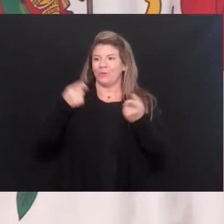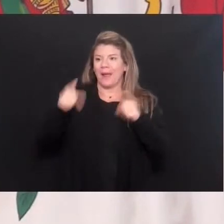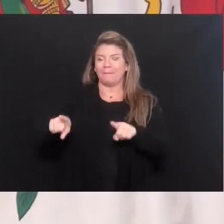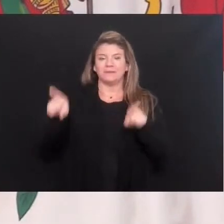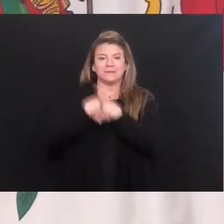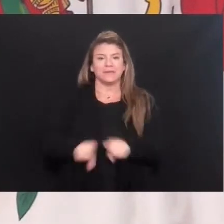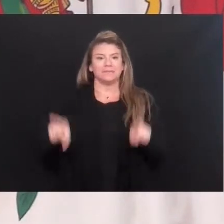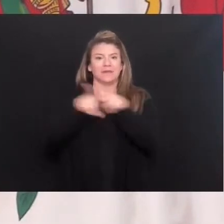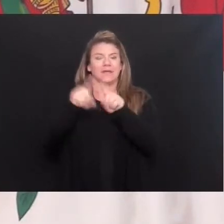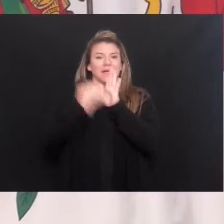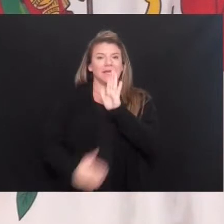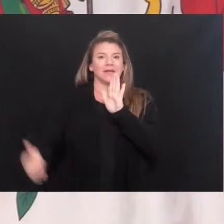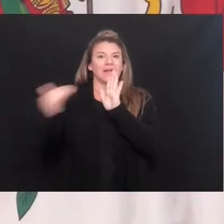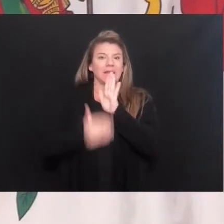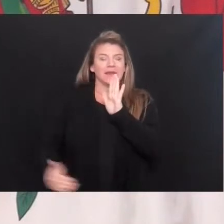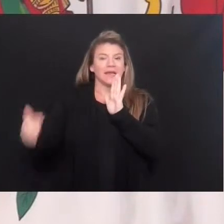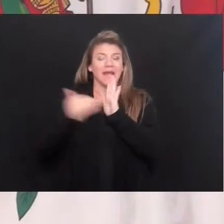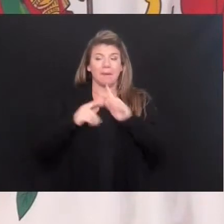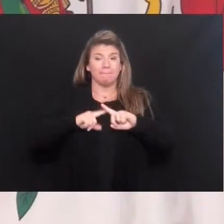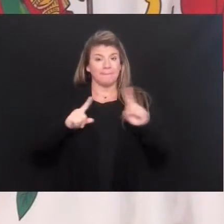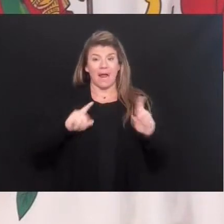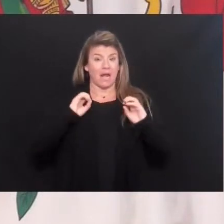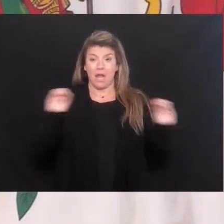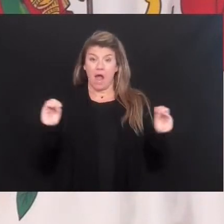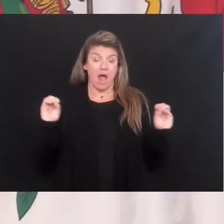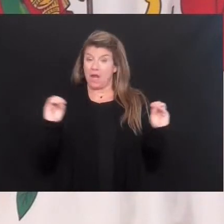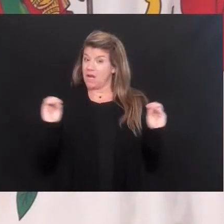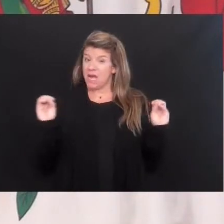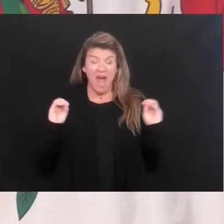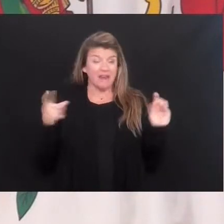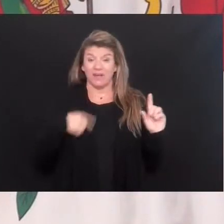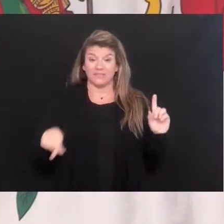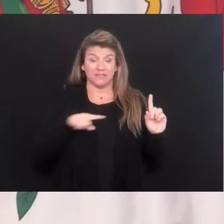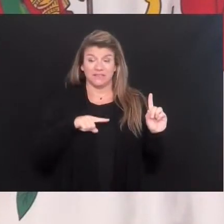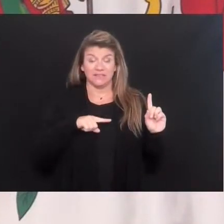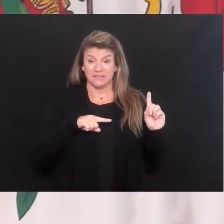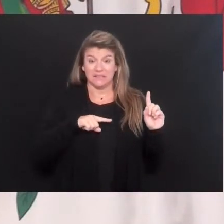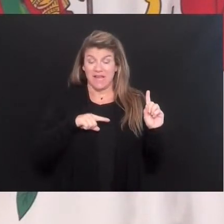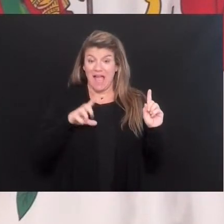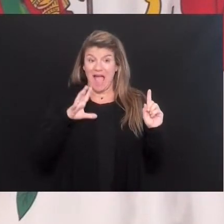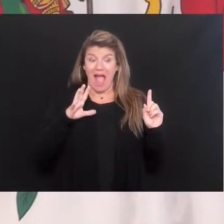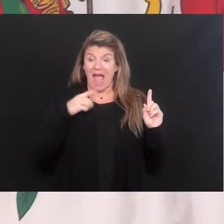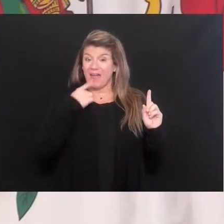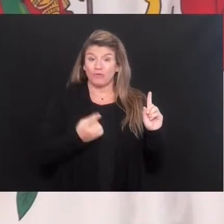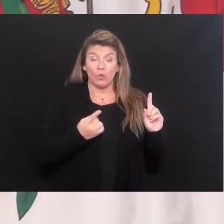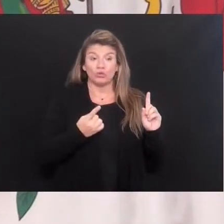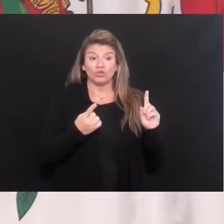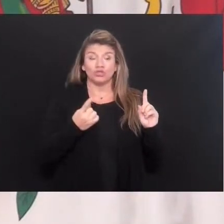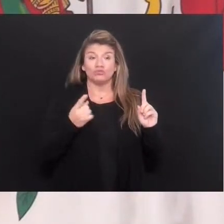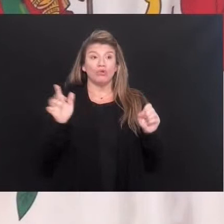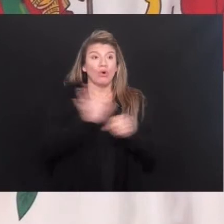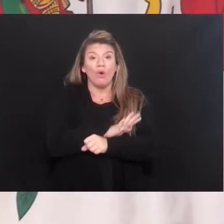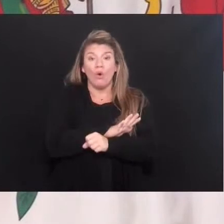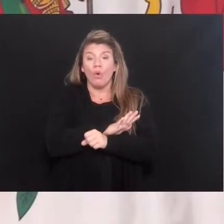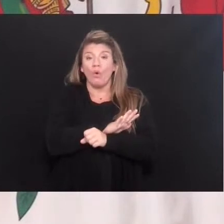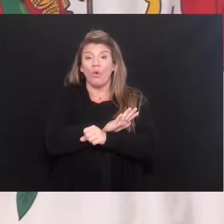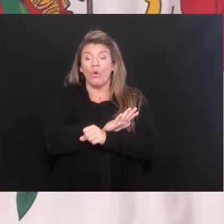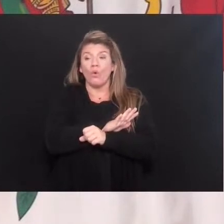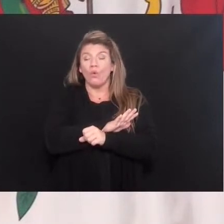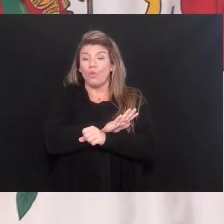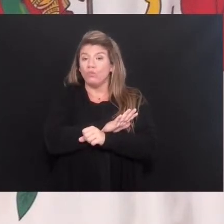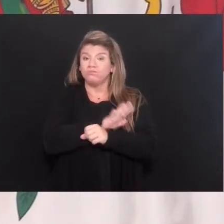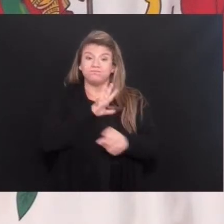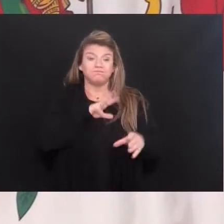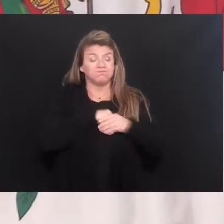but none of us, and absolutely, I've told you wholeheartedly, I am